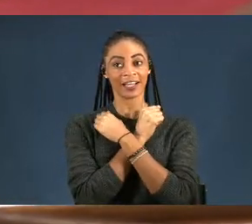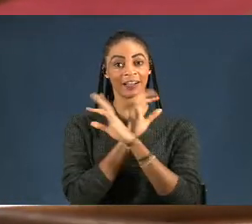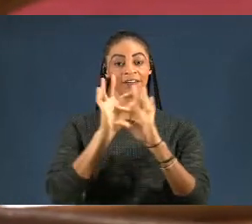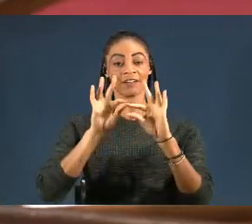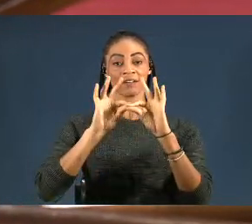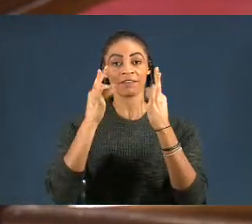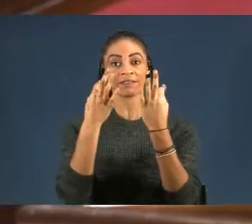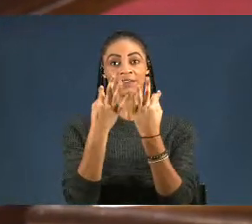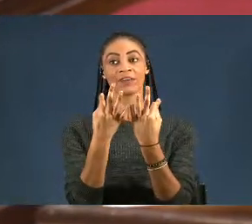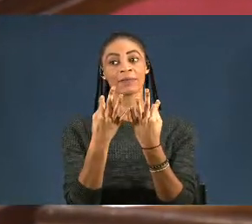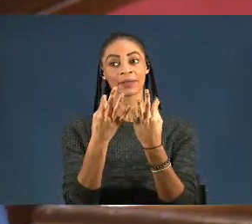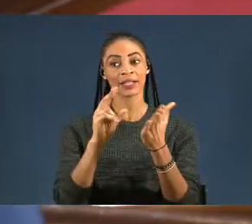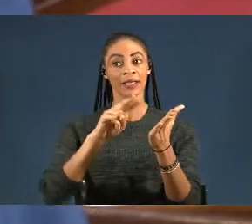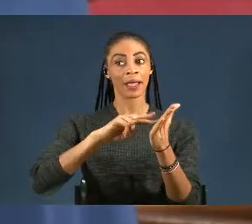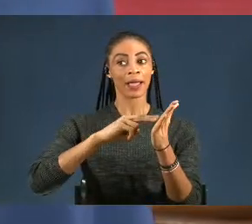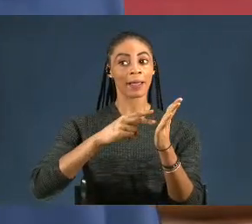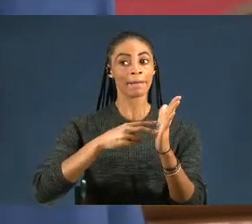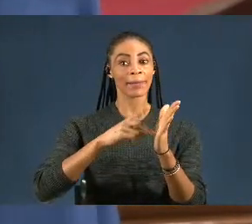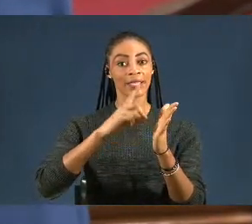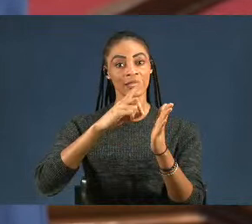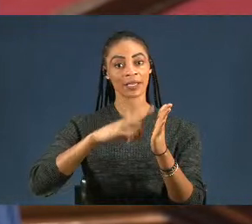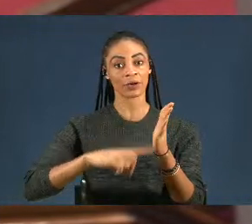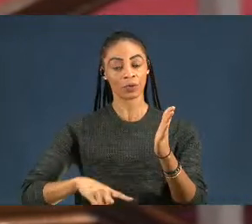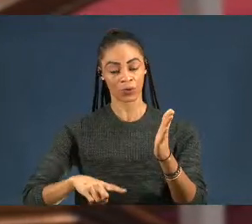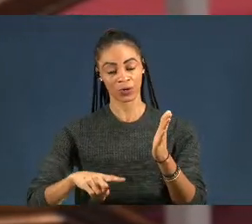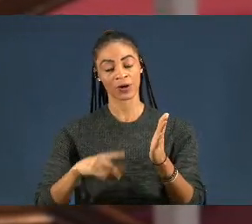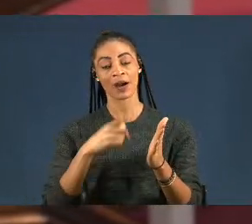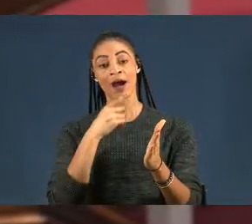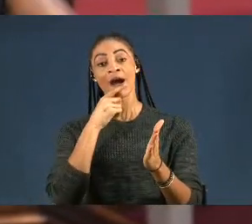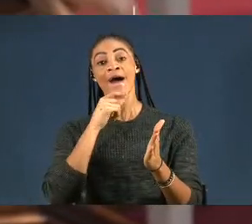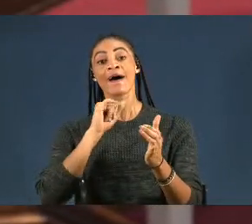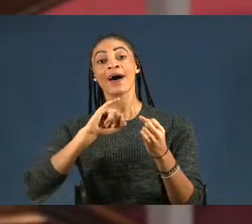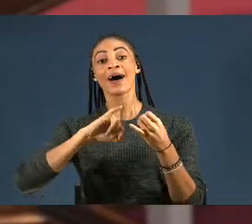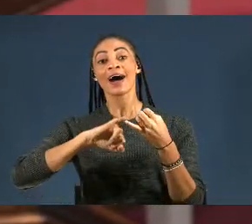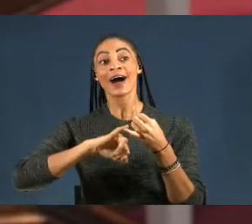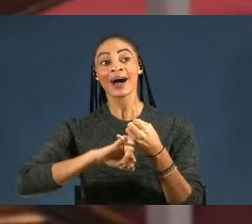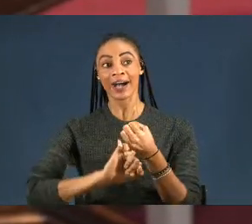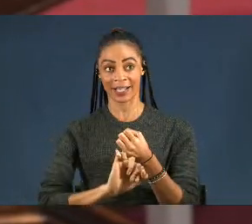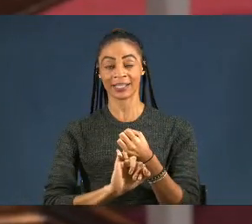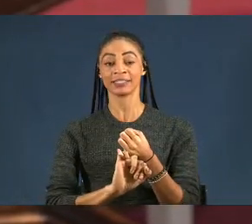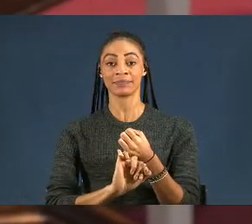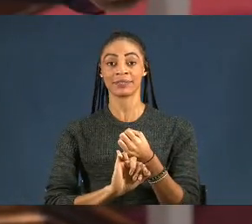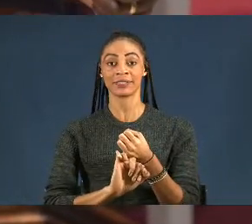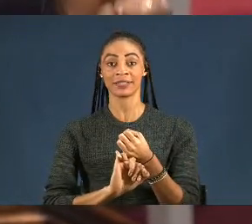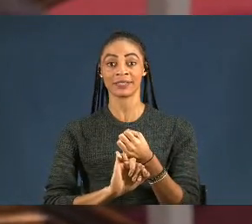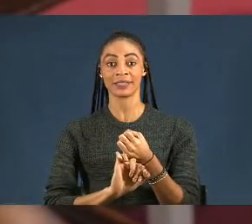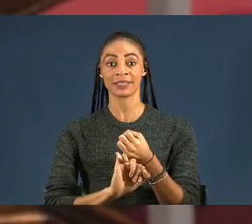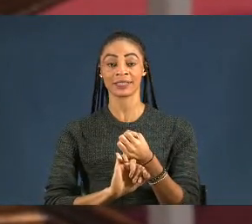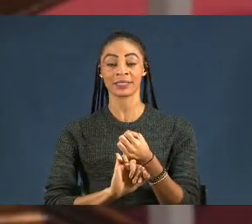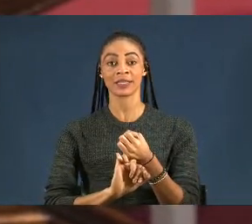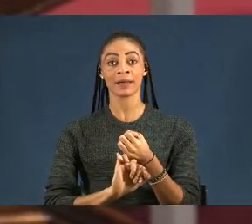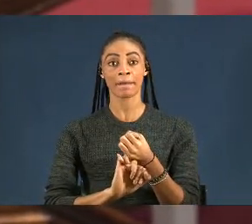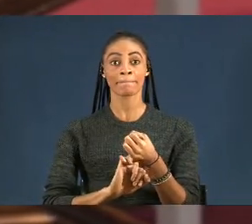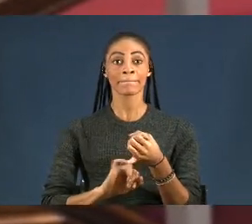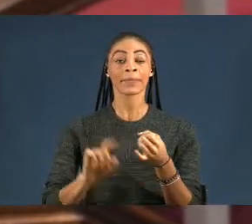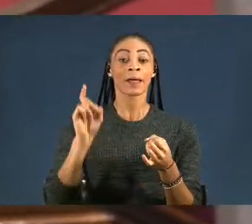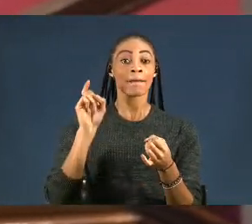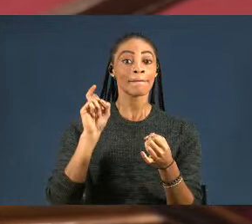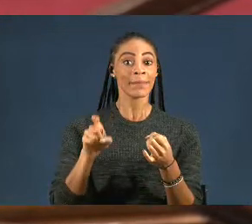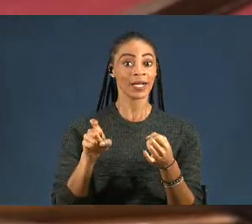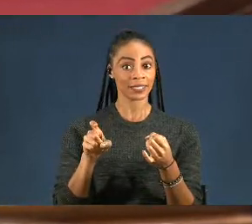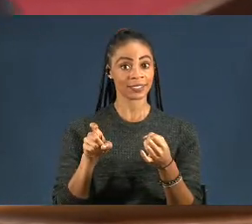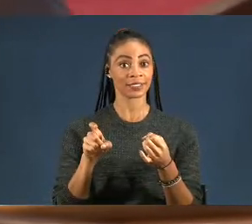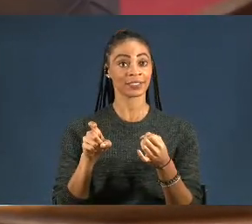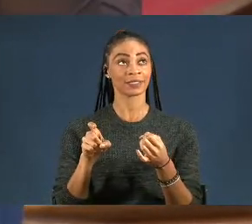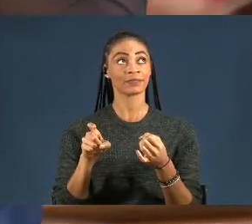mean? What that means is that the husband is to set the tone of the home. Set